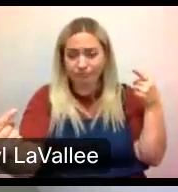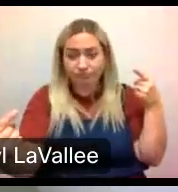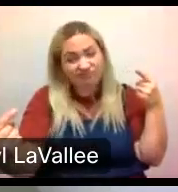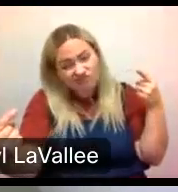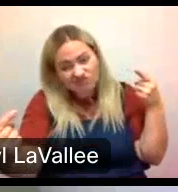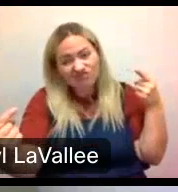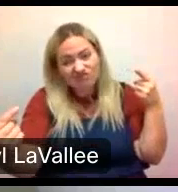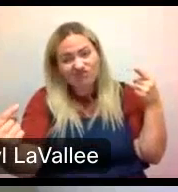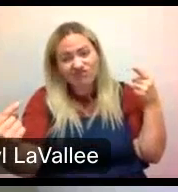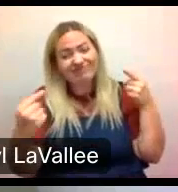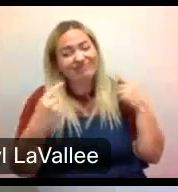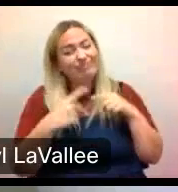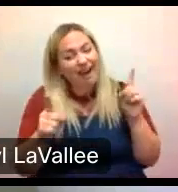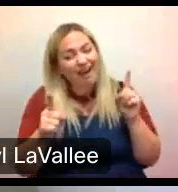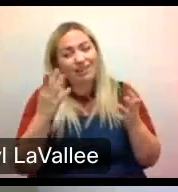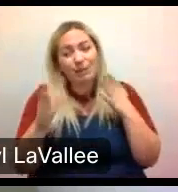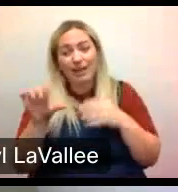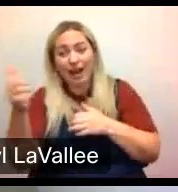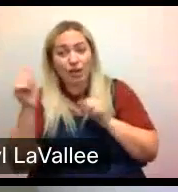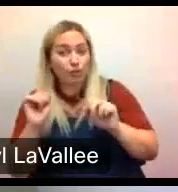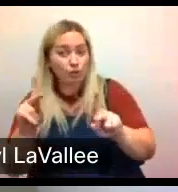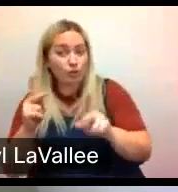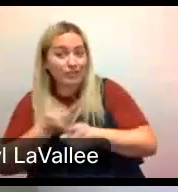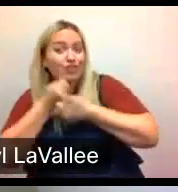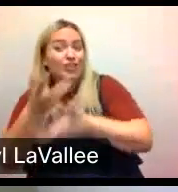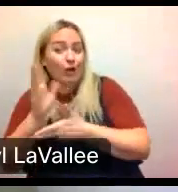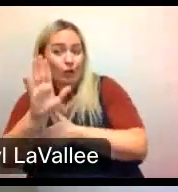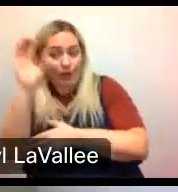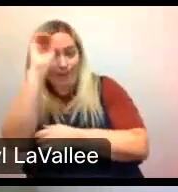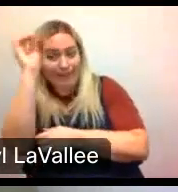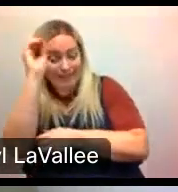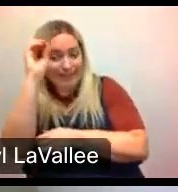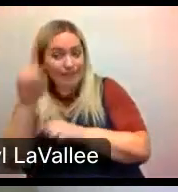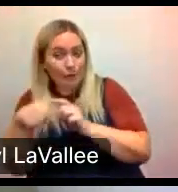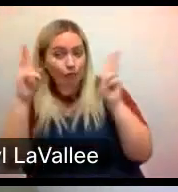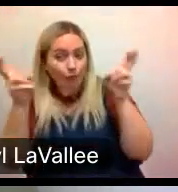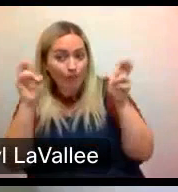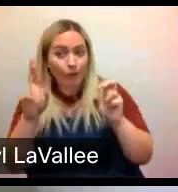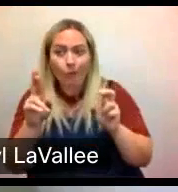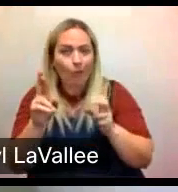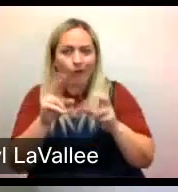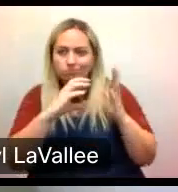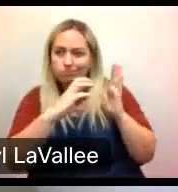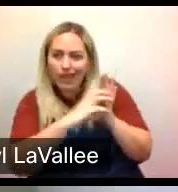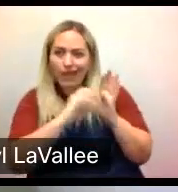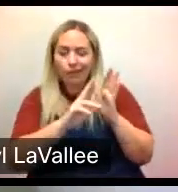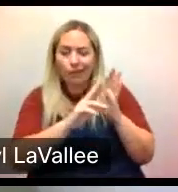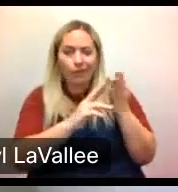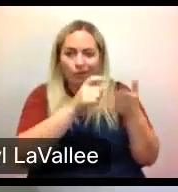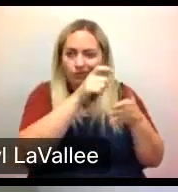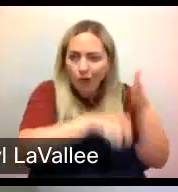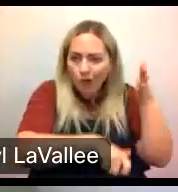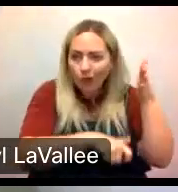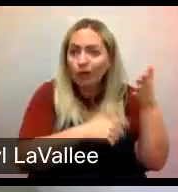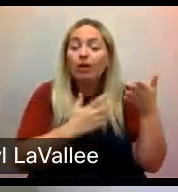Unfortunately, you may have other opportunities to share your opinion about that topic or that text or work.